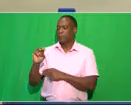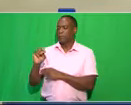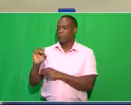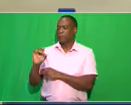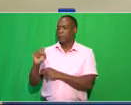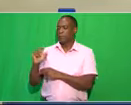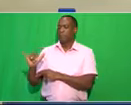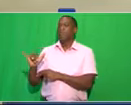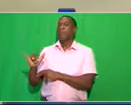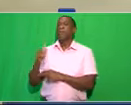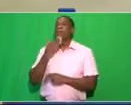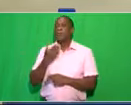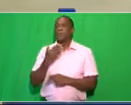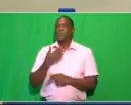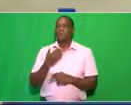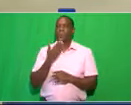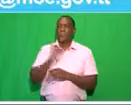Good evening and good night.